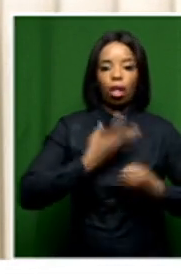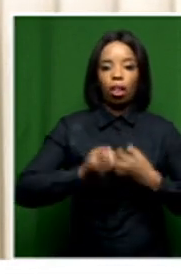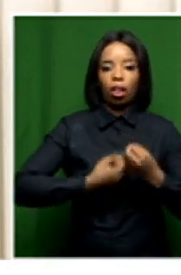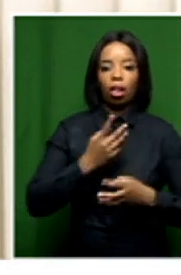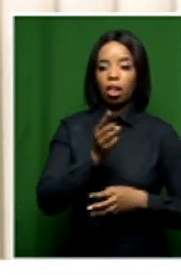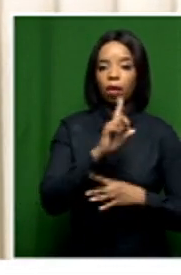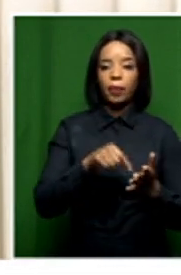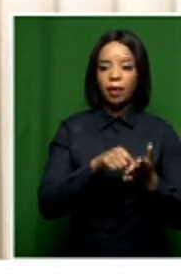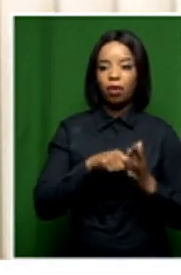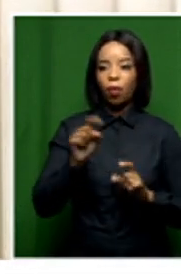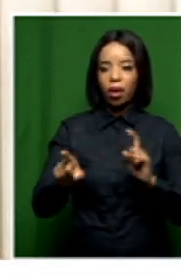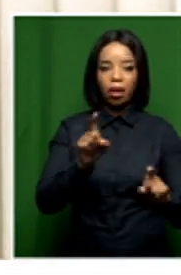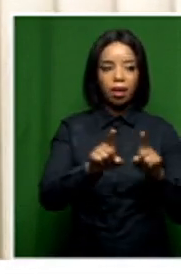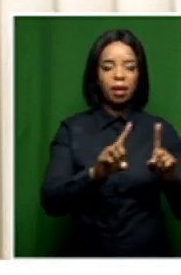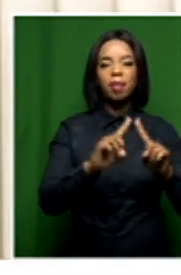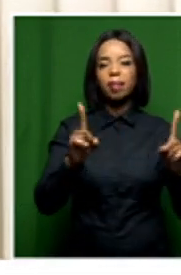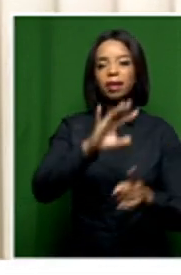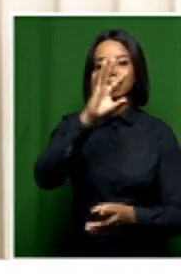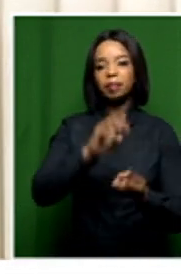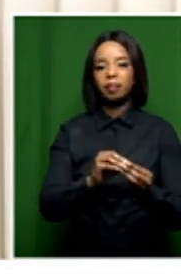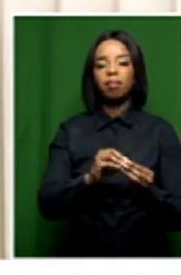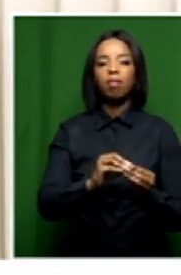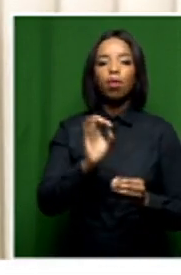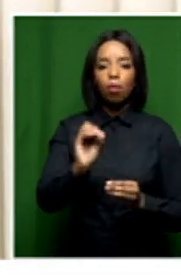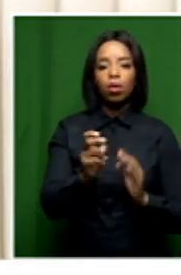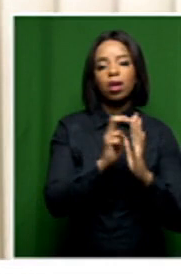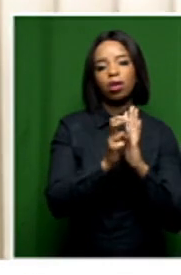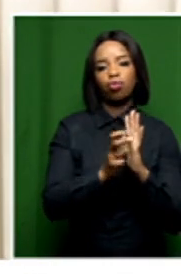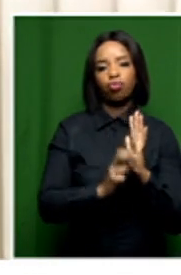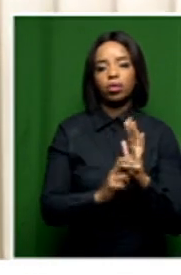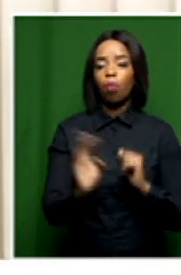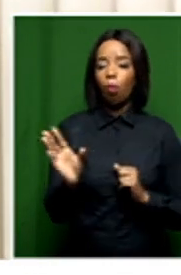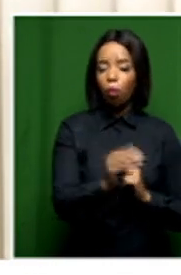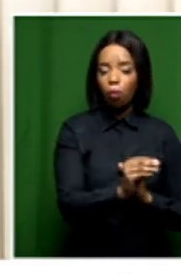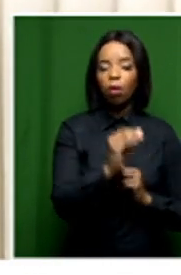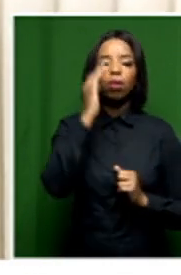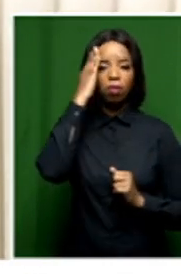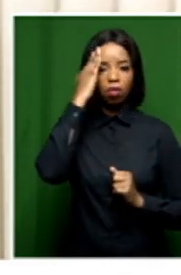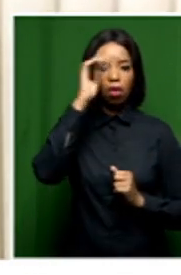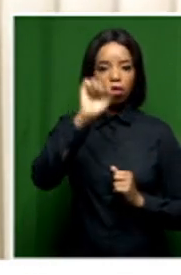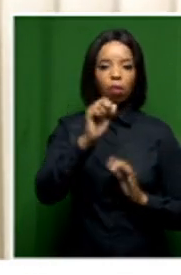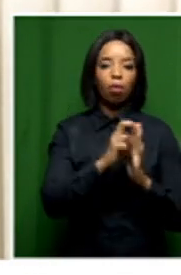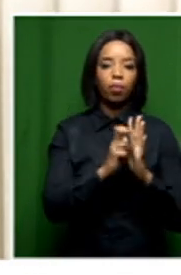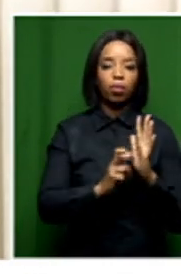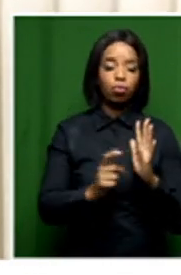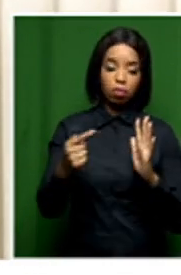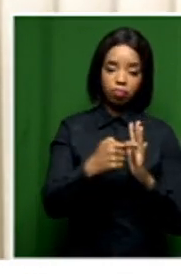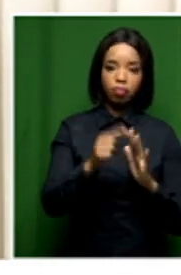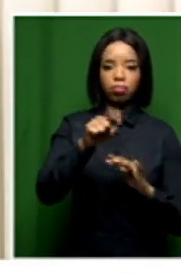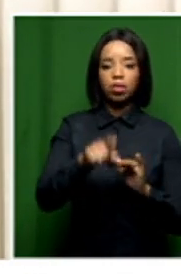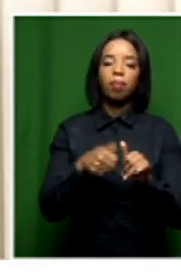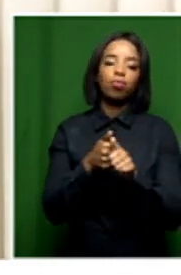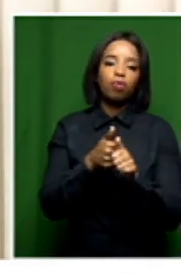all, there are a set of rules that are there. They are applicable, known or ought to be known by all, and that is how you're supposed to conduct yourself when dealing with the